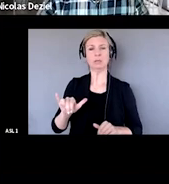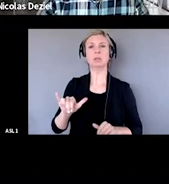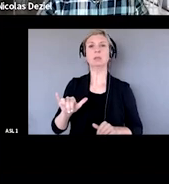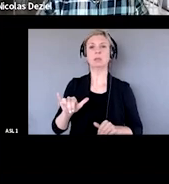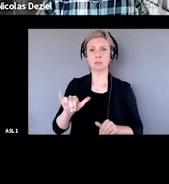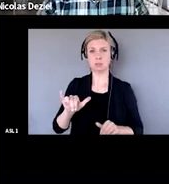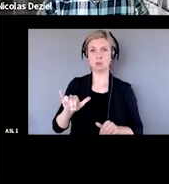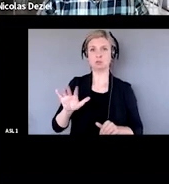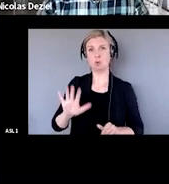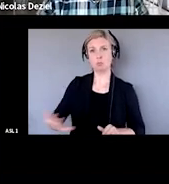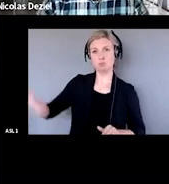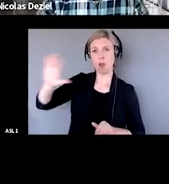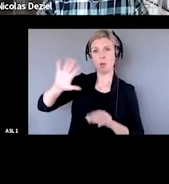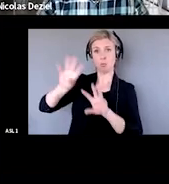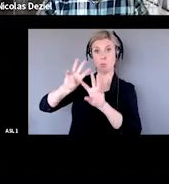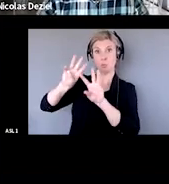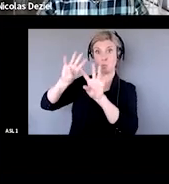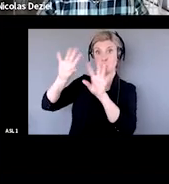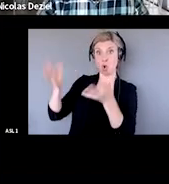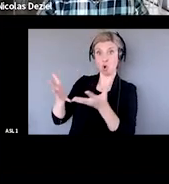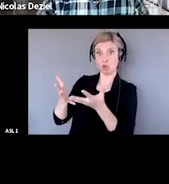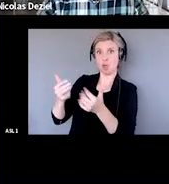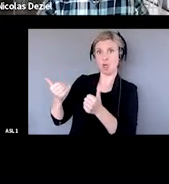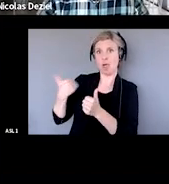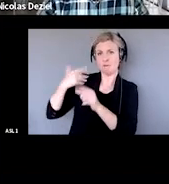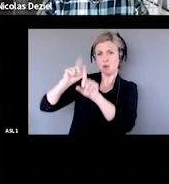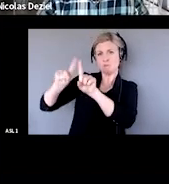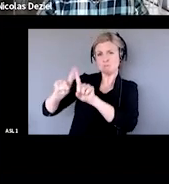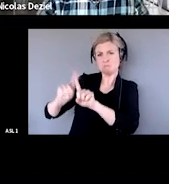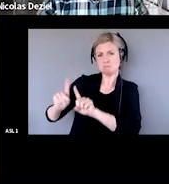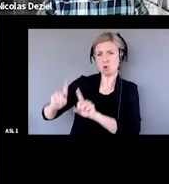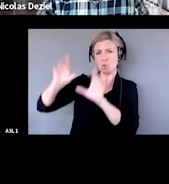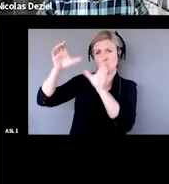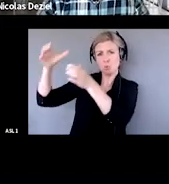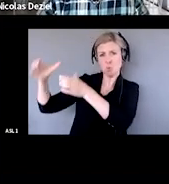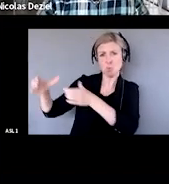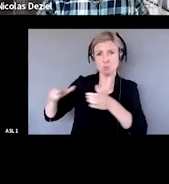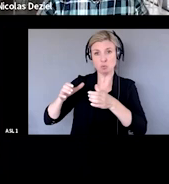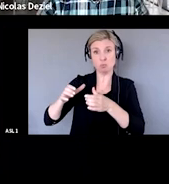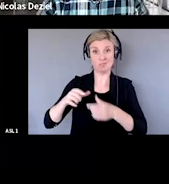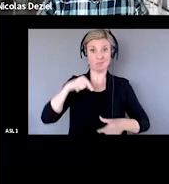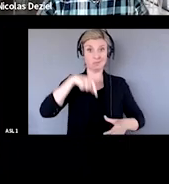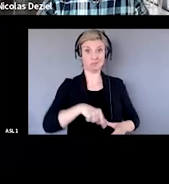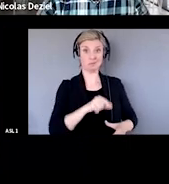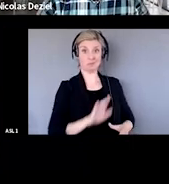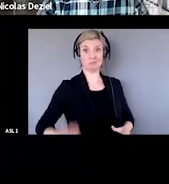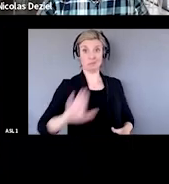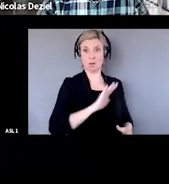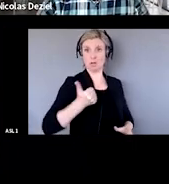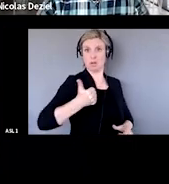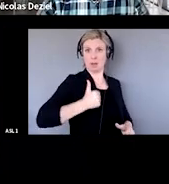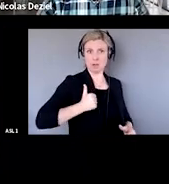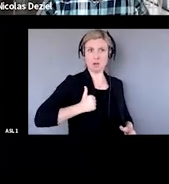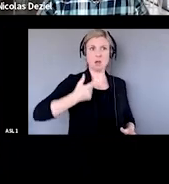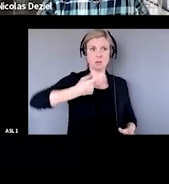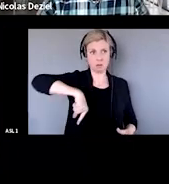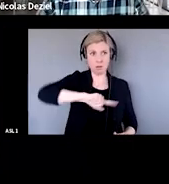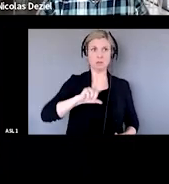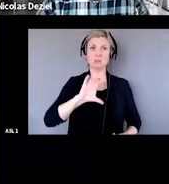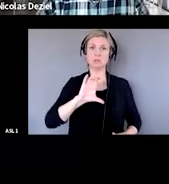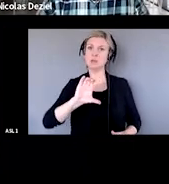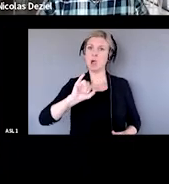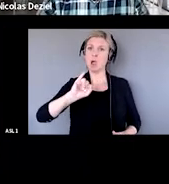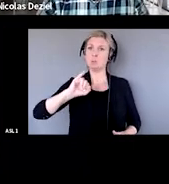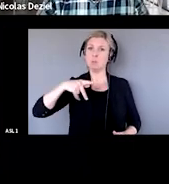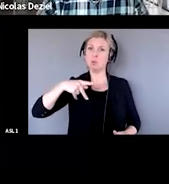Canada, this is us. We are responsible to administer, register, administer and grant IP rights for